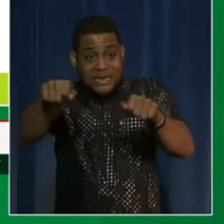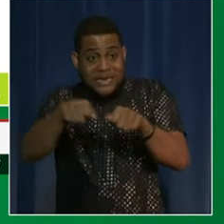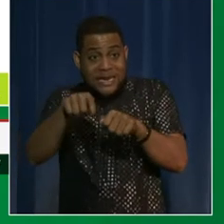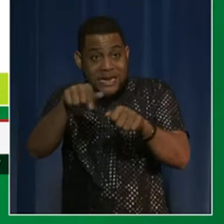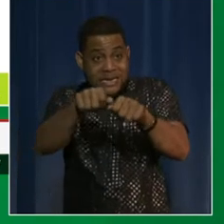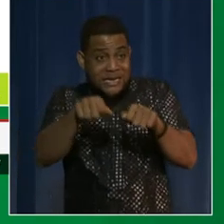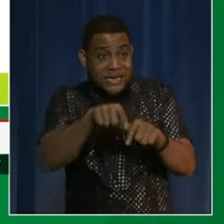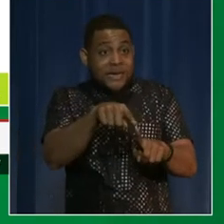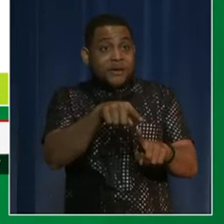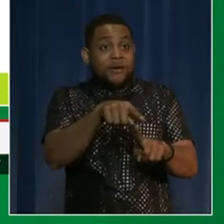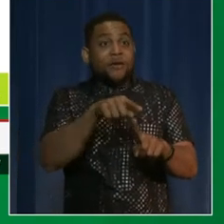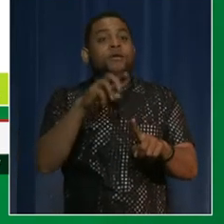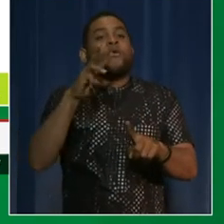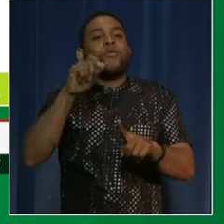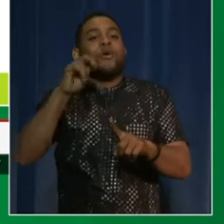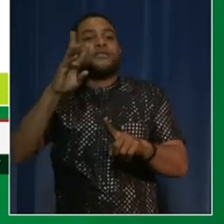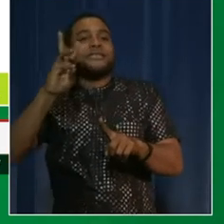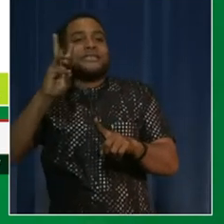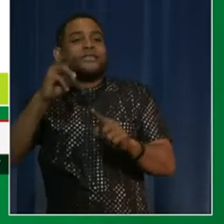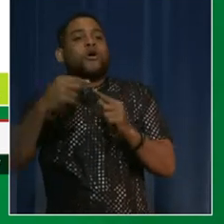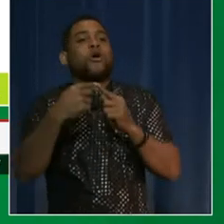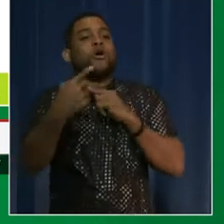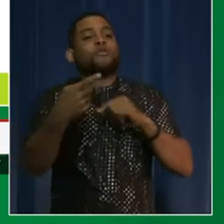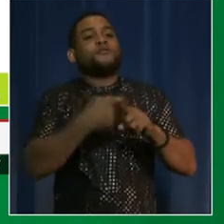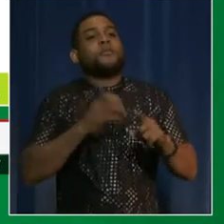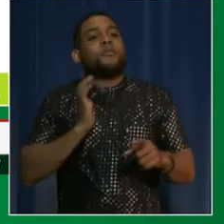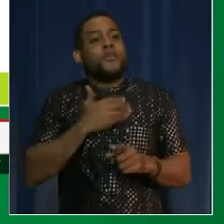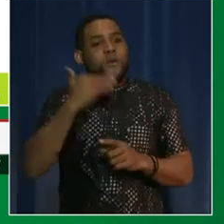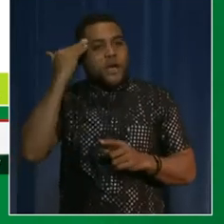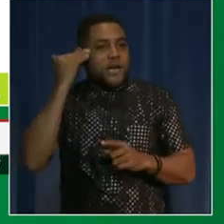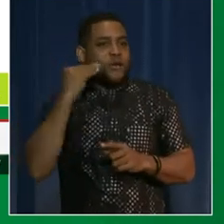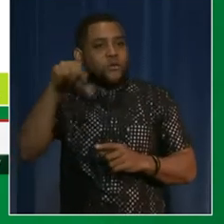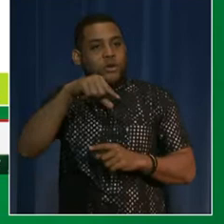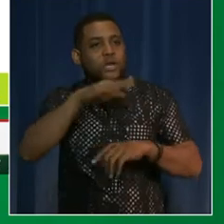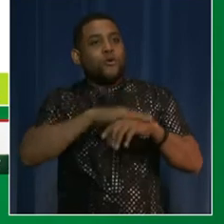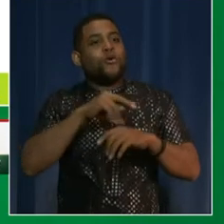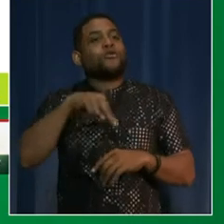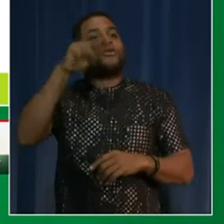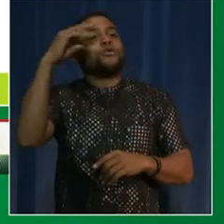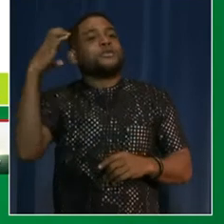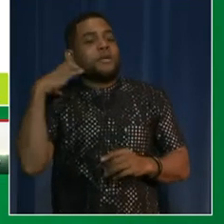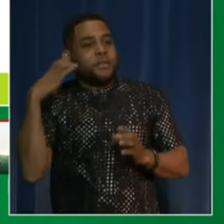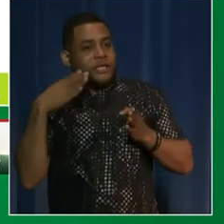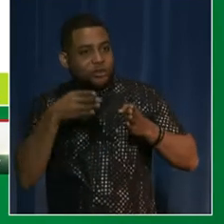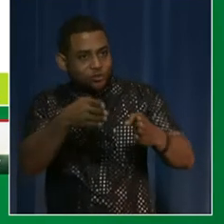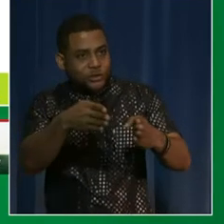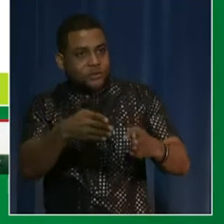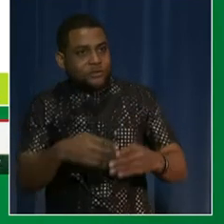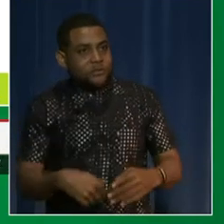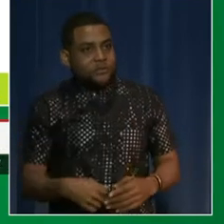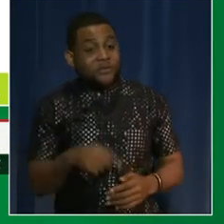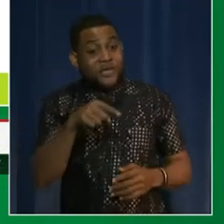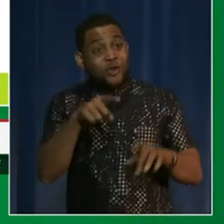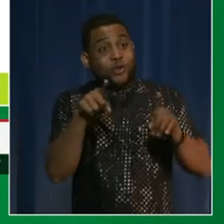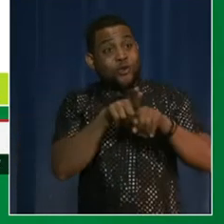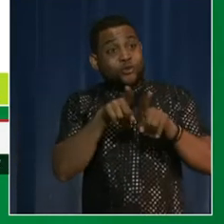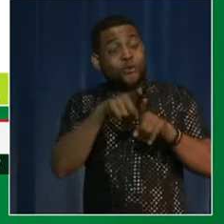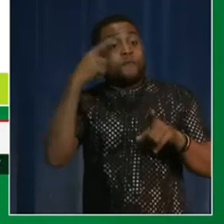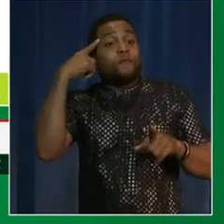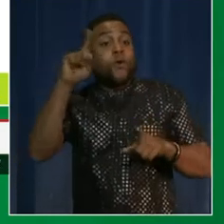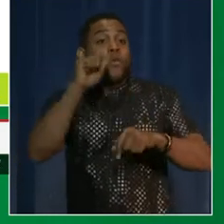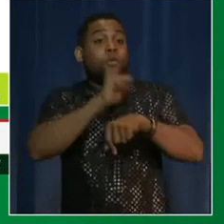across from our current headquarters on North Capitol Street. So these two properties are nestled beside the work happening for the New